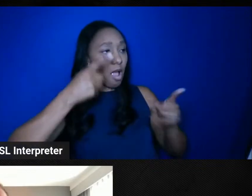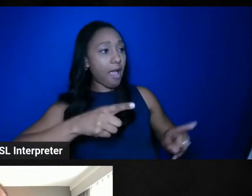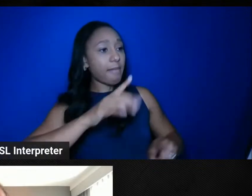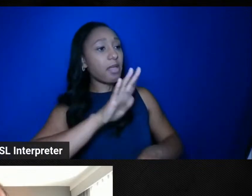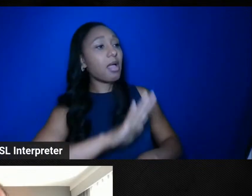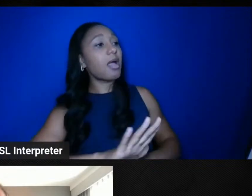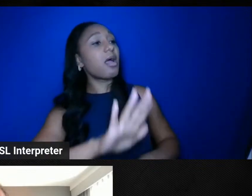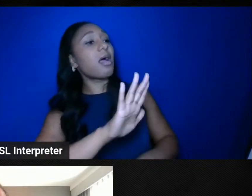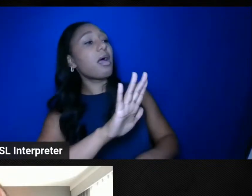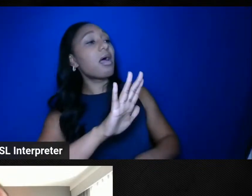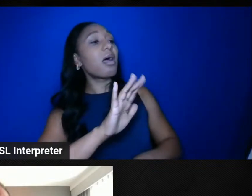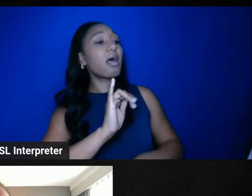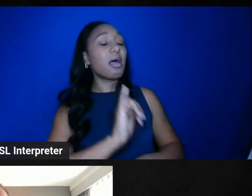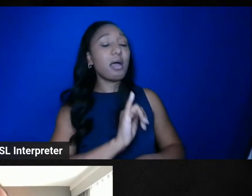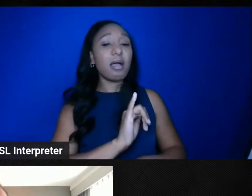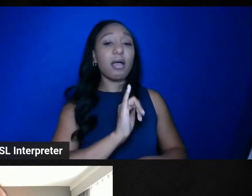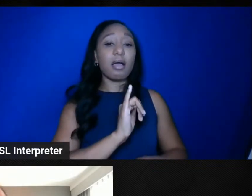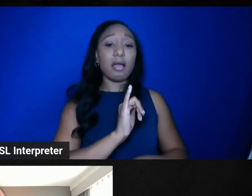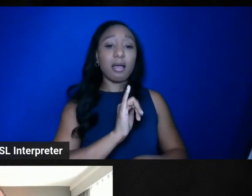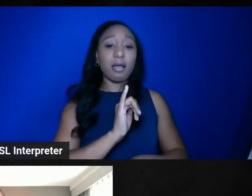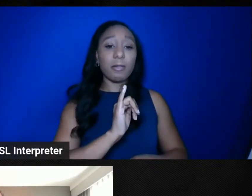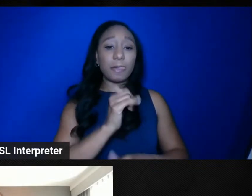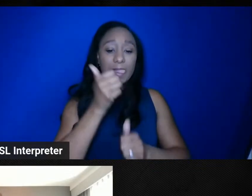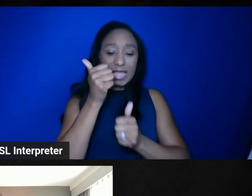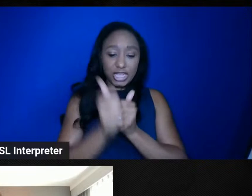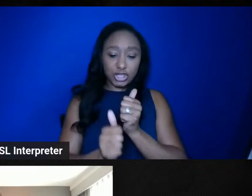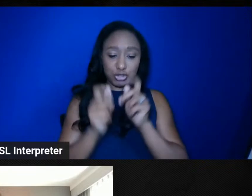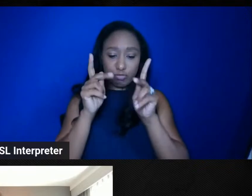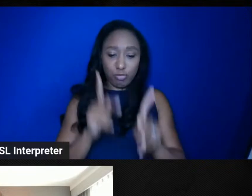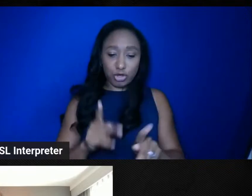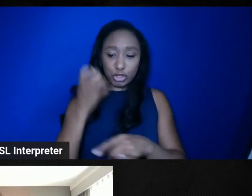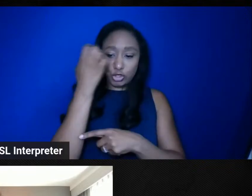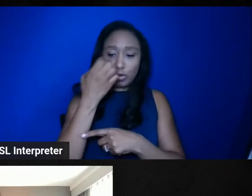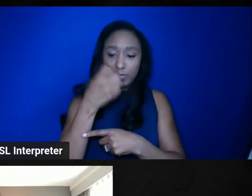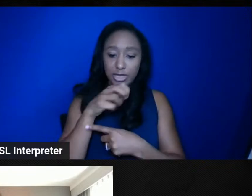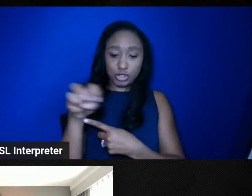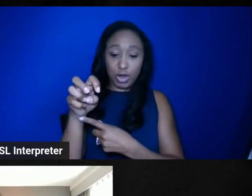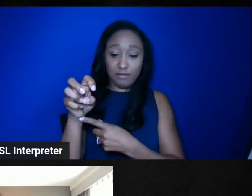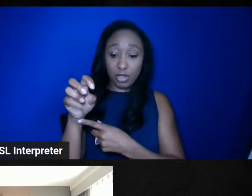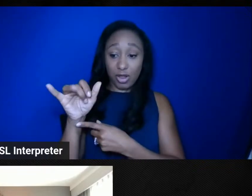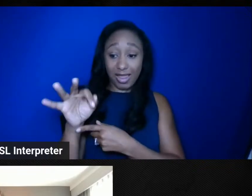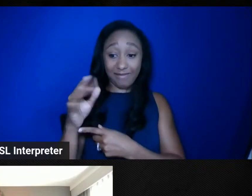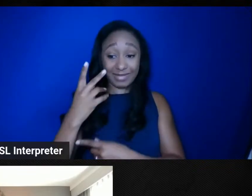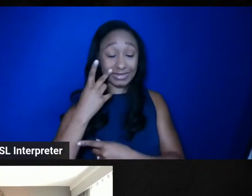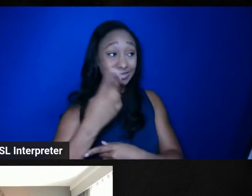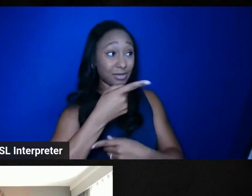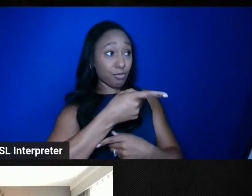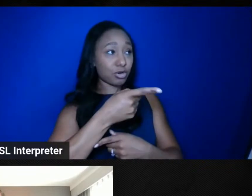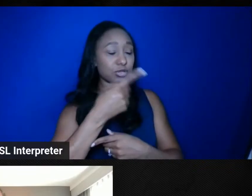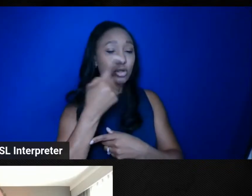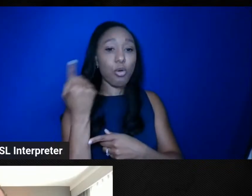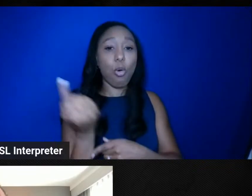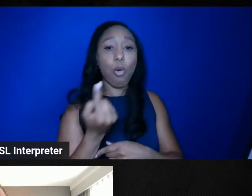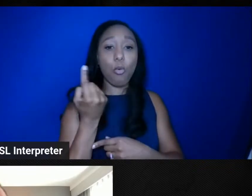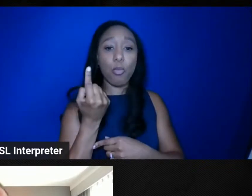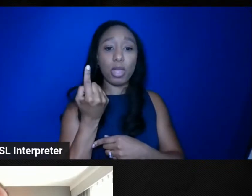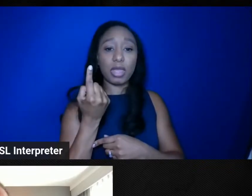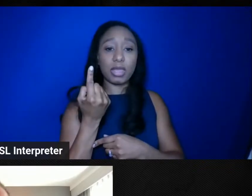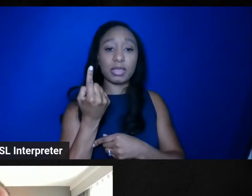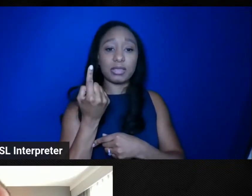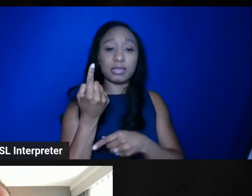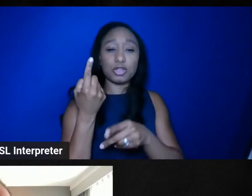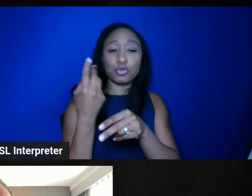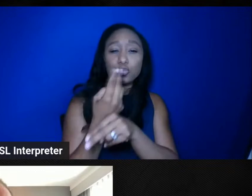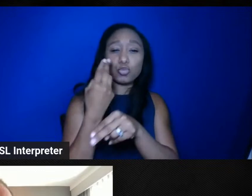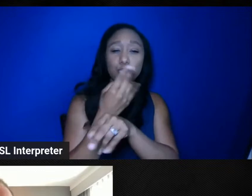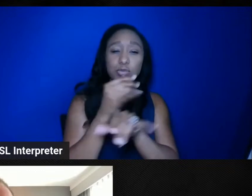carriage windows. And every European traveler who saw one of these convoys always used the same